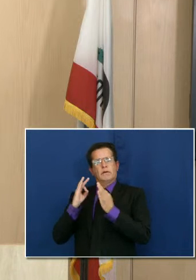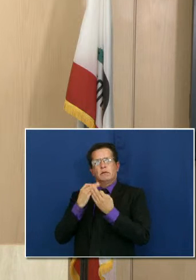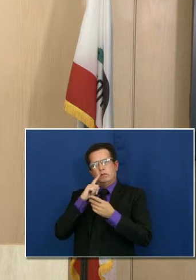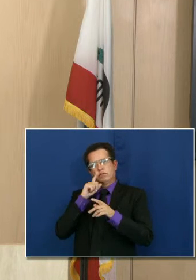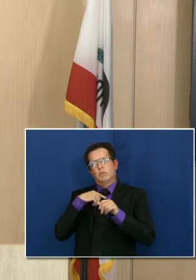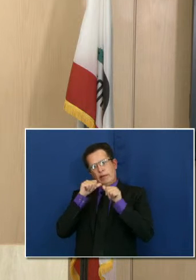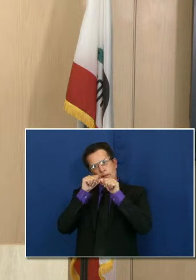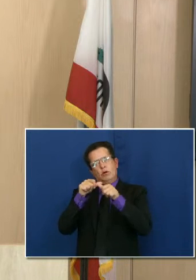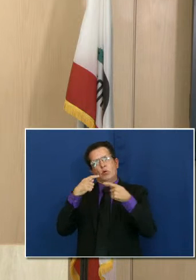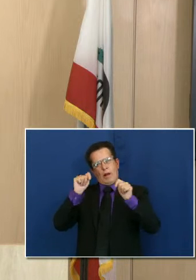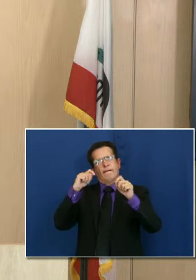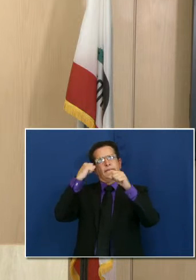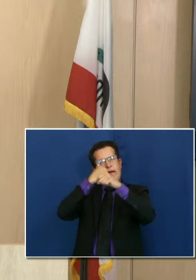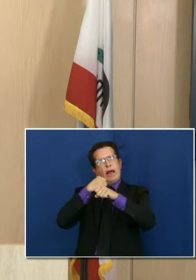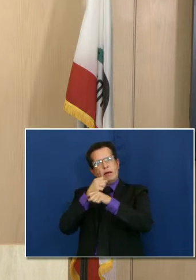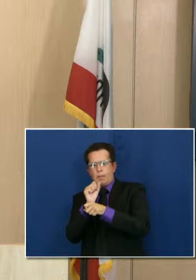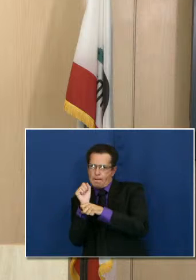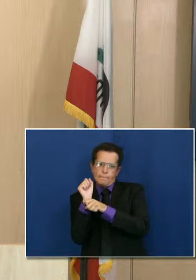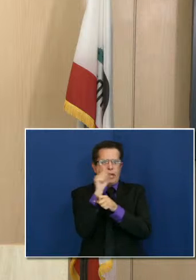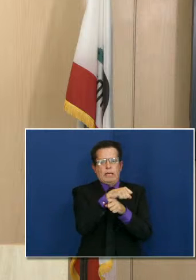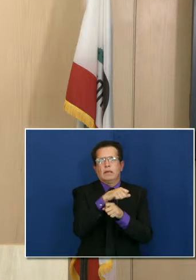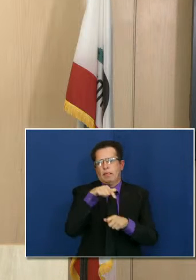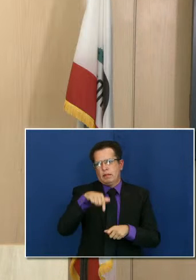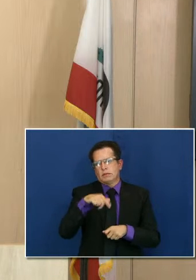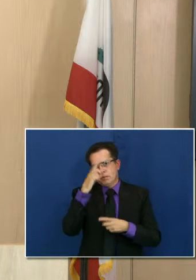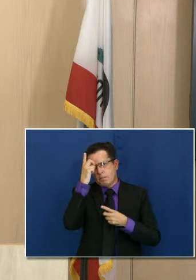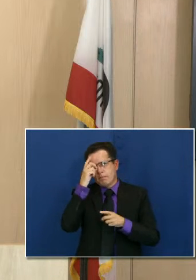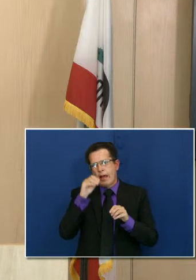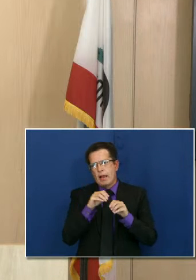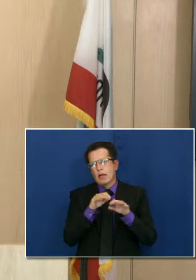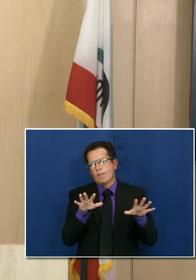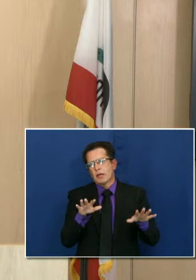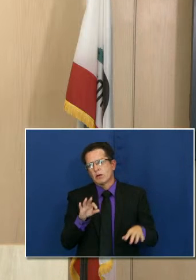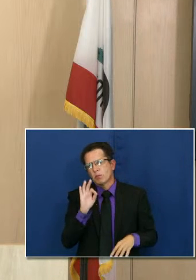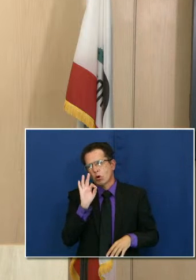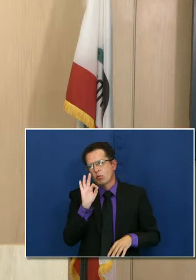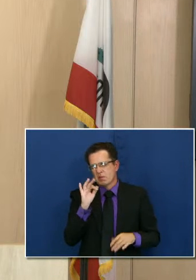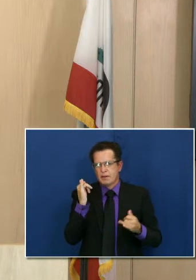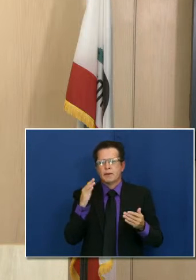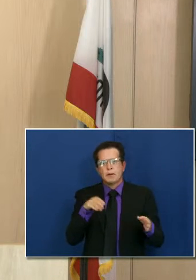to end this pandemic. With that, let me introduce Supervisor Nathan Fletcher.